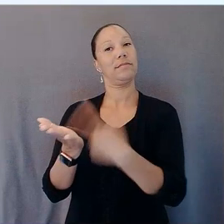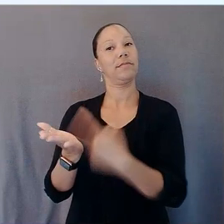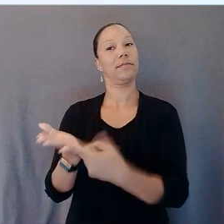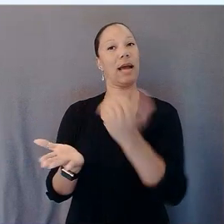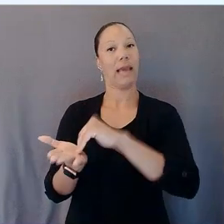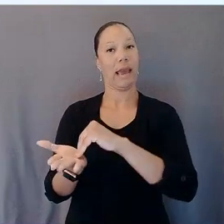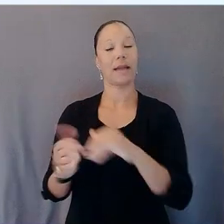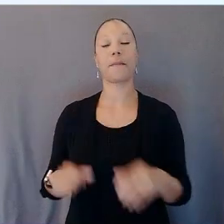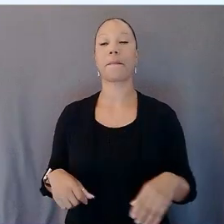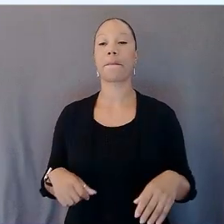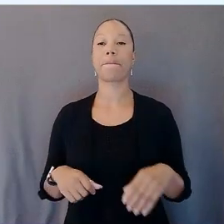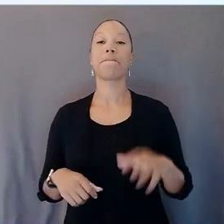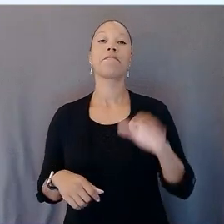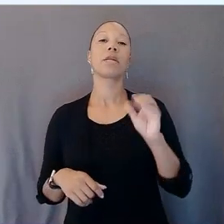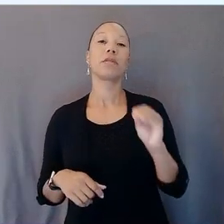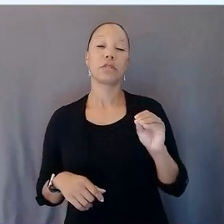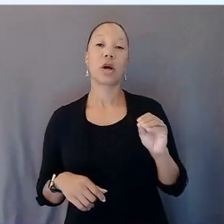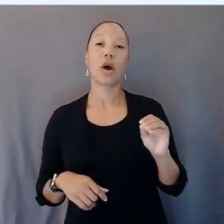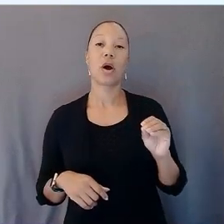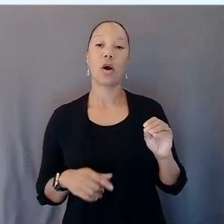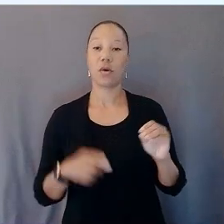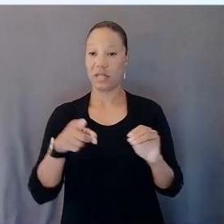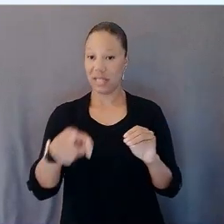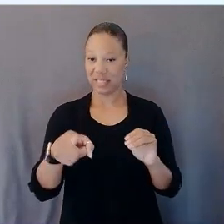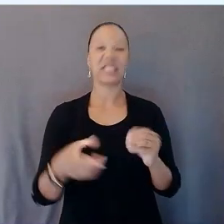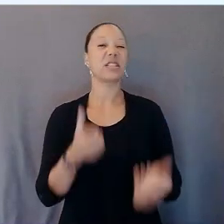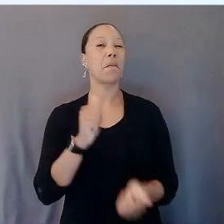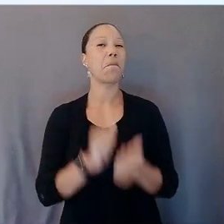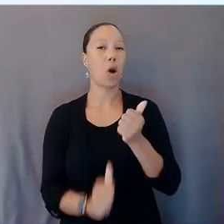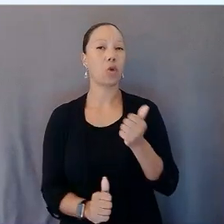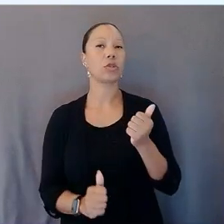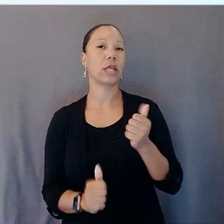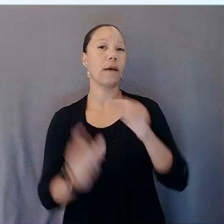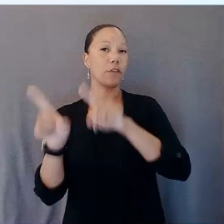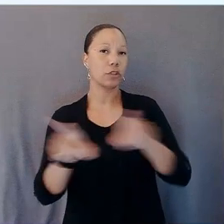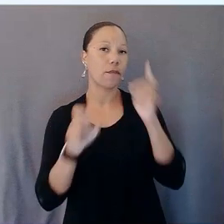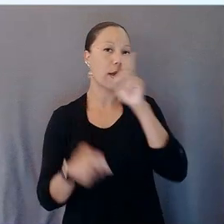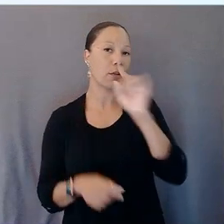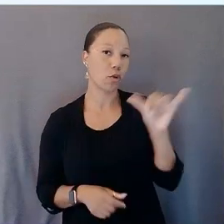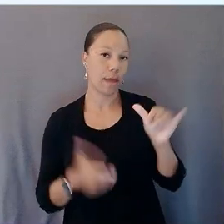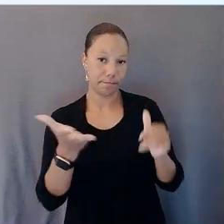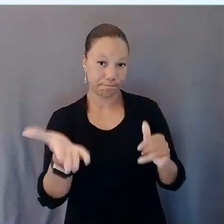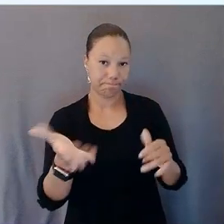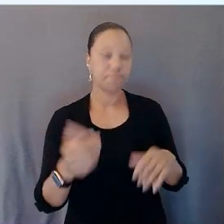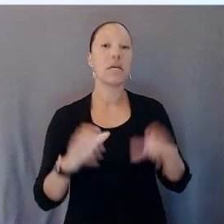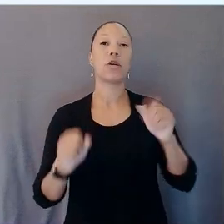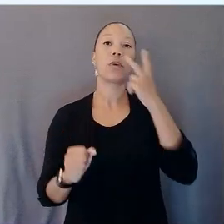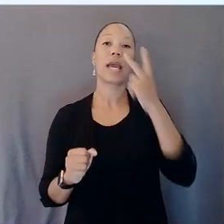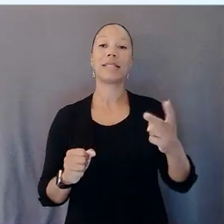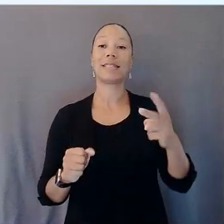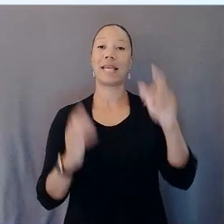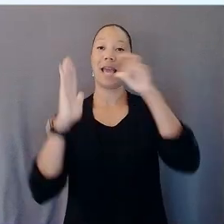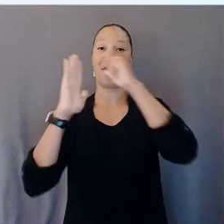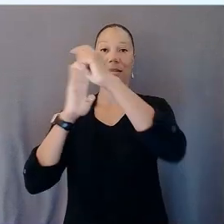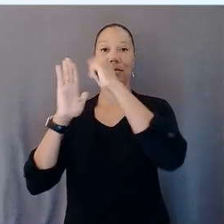So here's the chunk of the survey. People are going to see at the very top, all of my students. And this